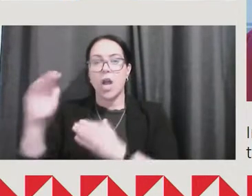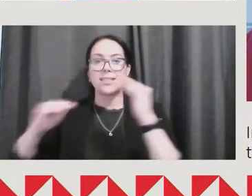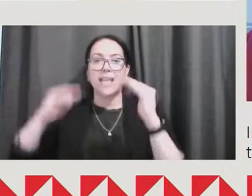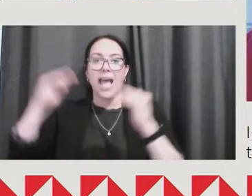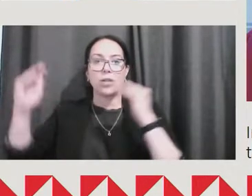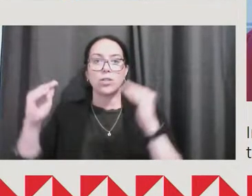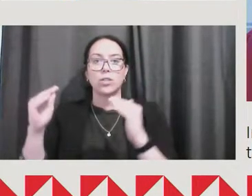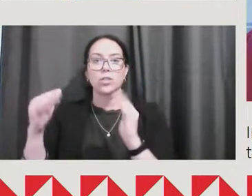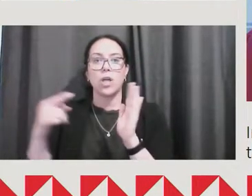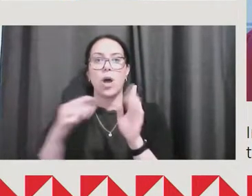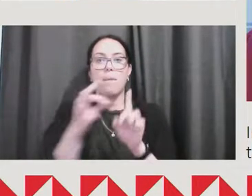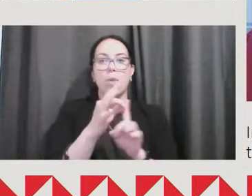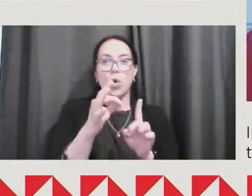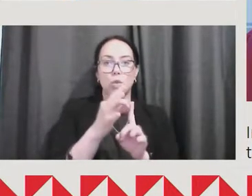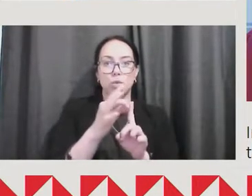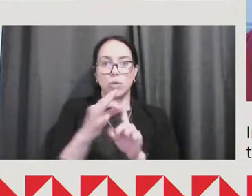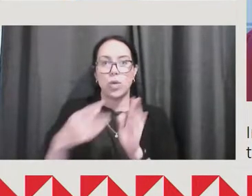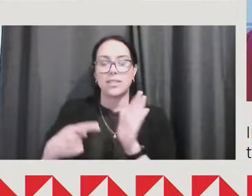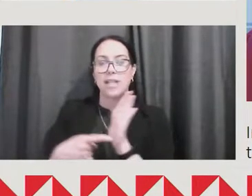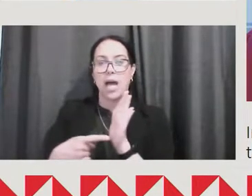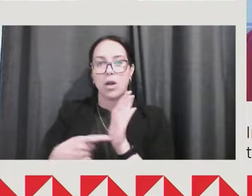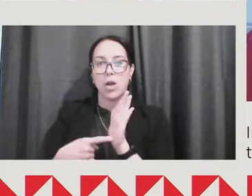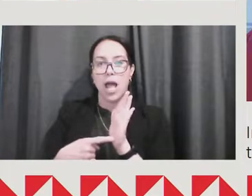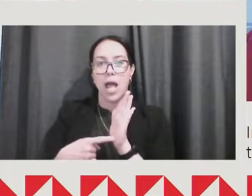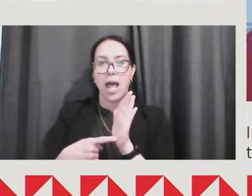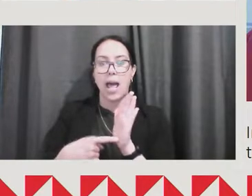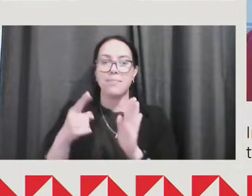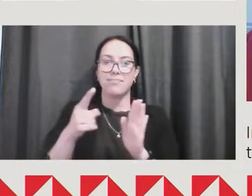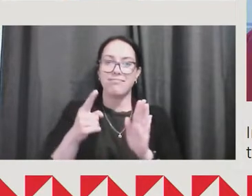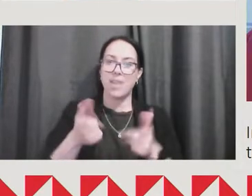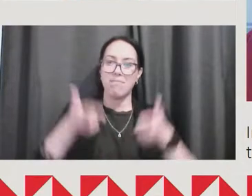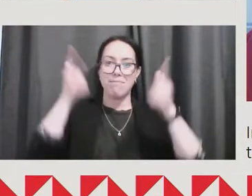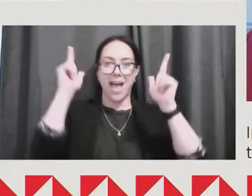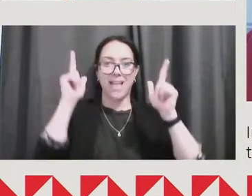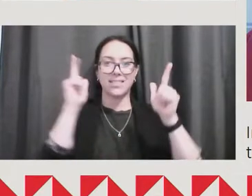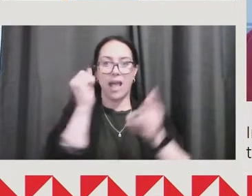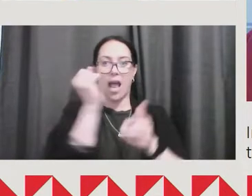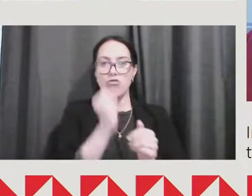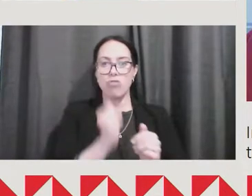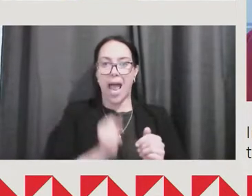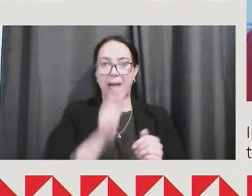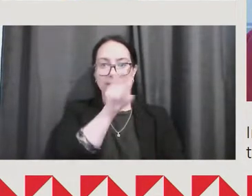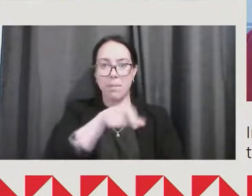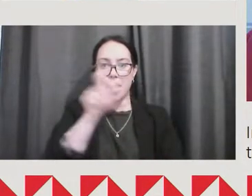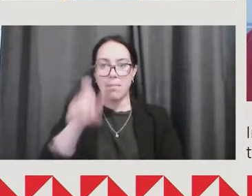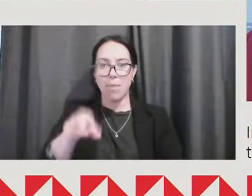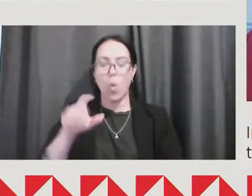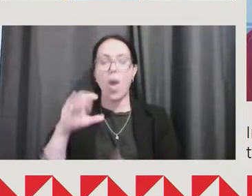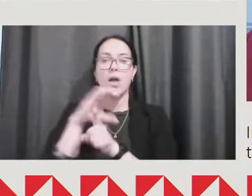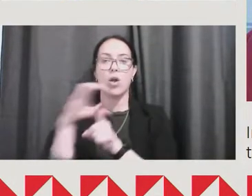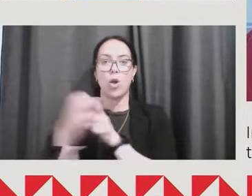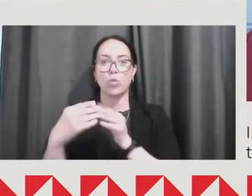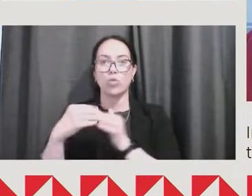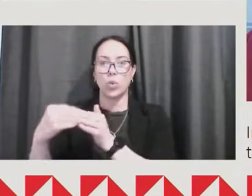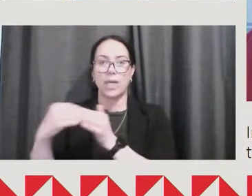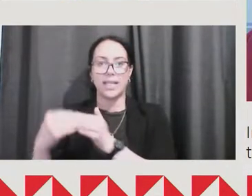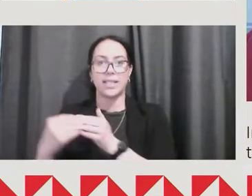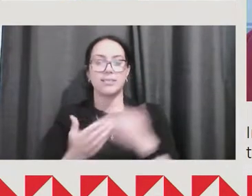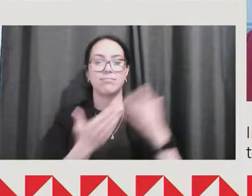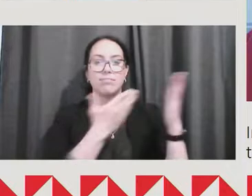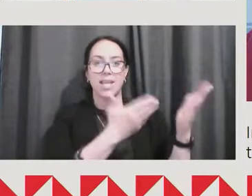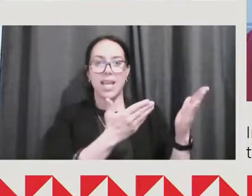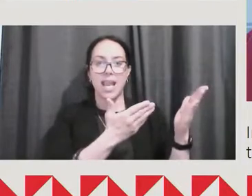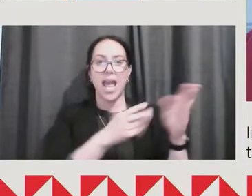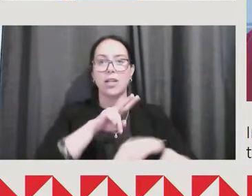pulotsu Master Crafts People and cultural leaders pictured here is Dr John Johnson a vape